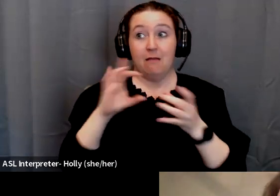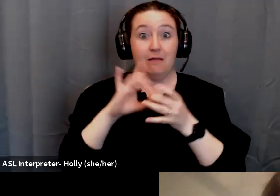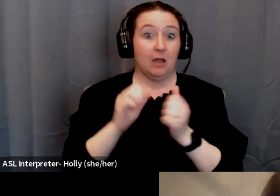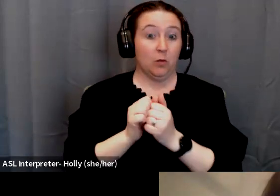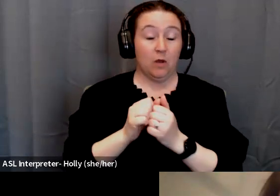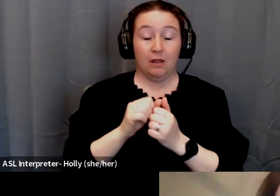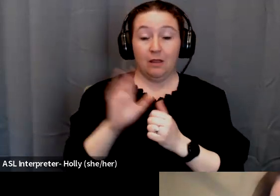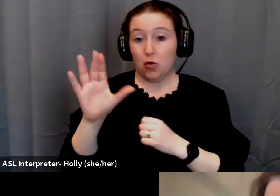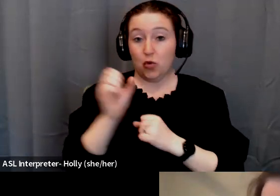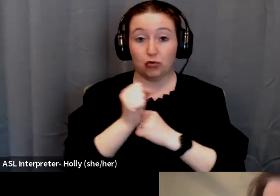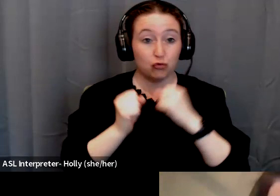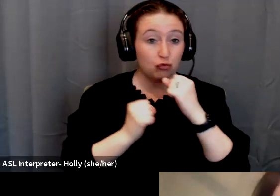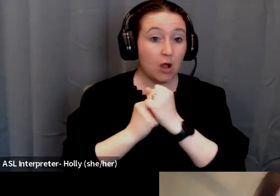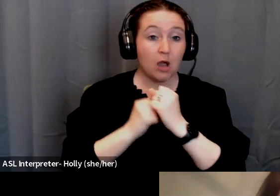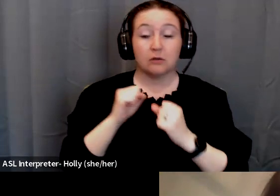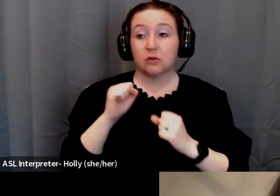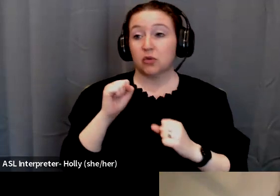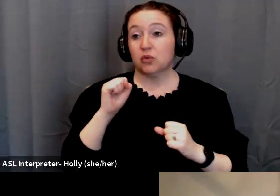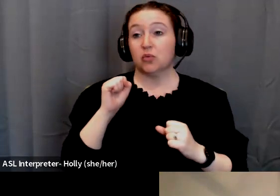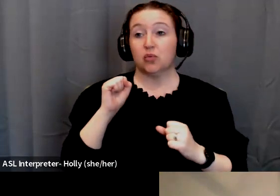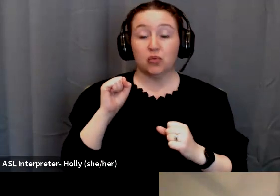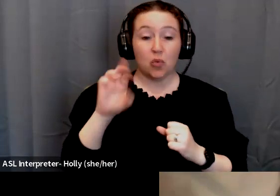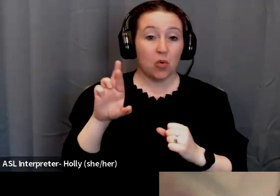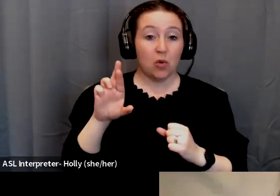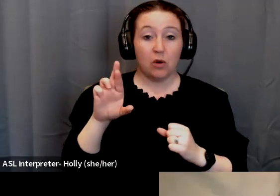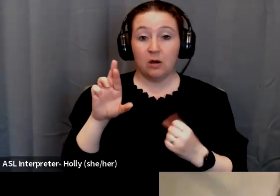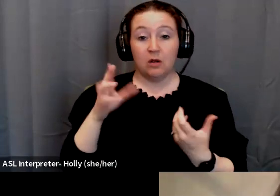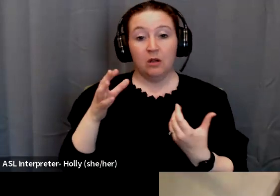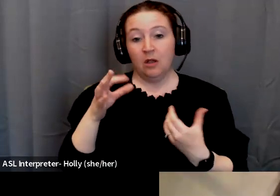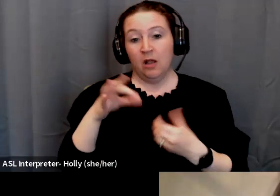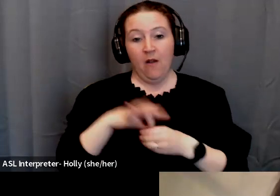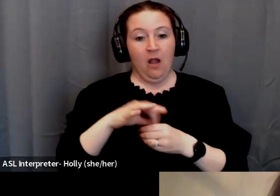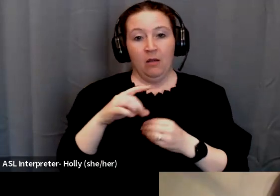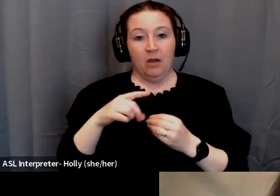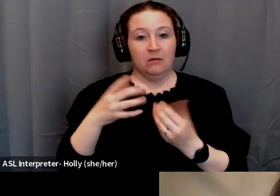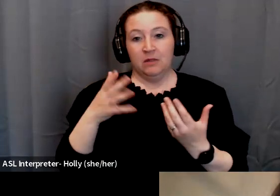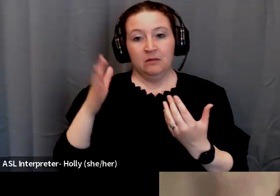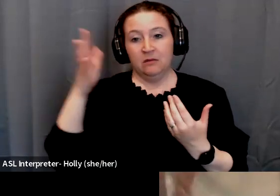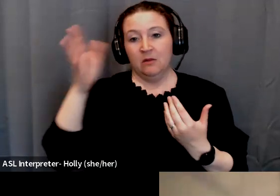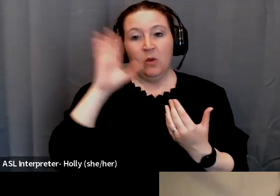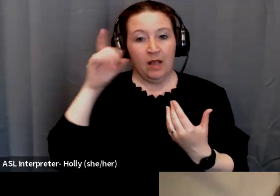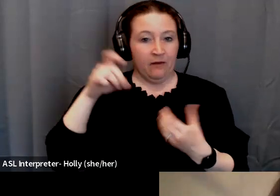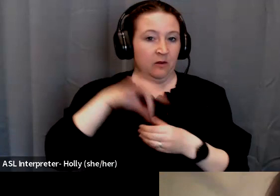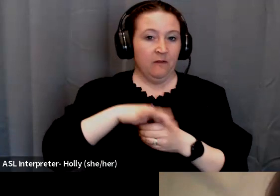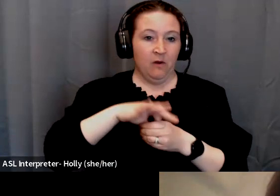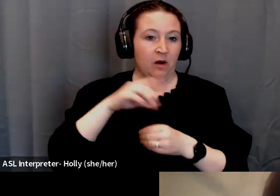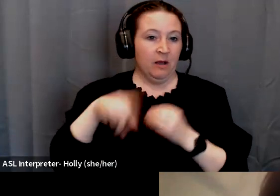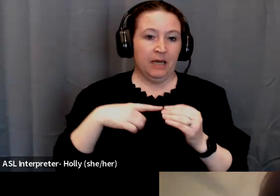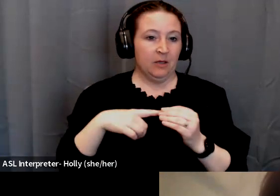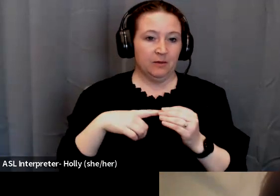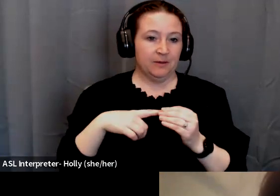if you're taking a vote about, you won't be this time, but I know at some point you'll be taking votes about,